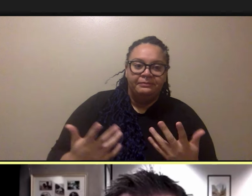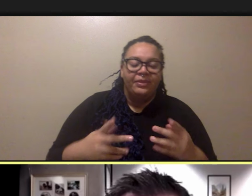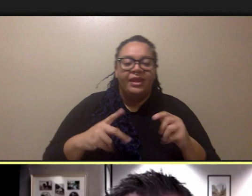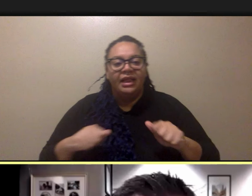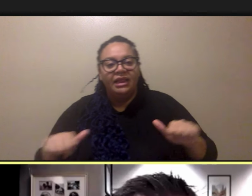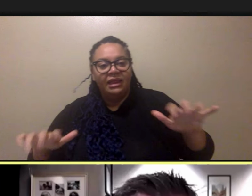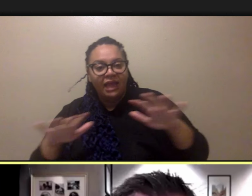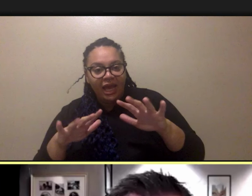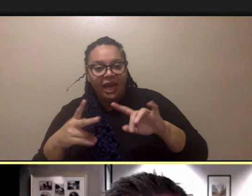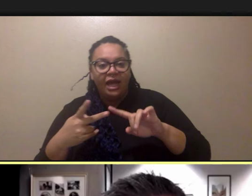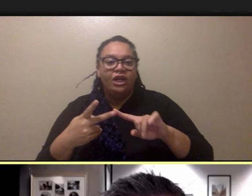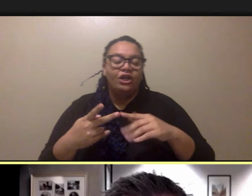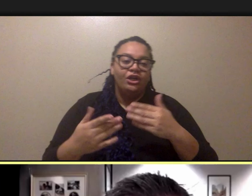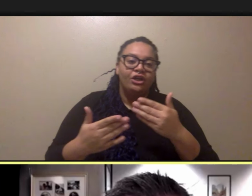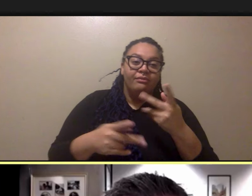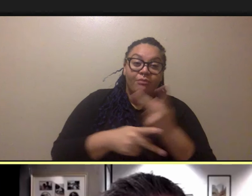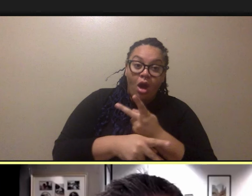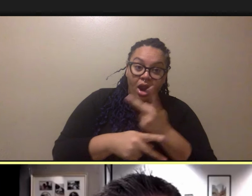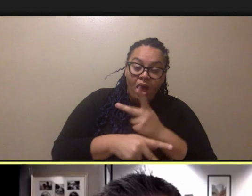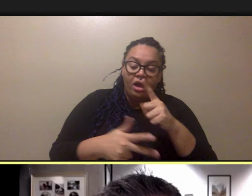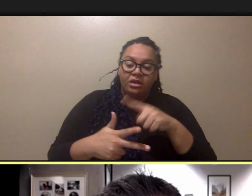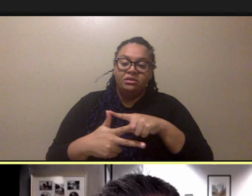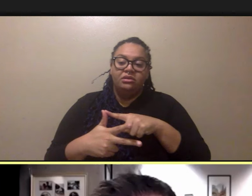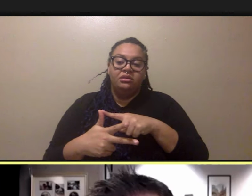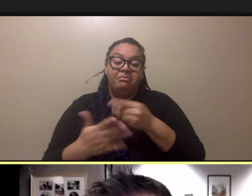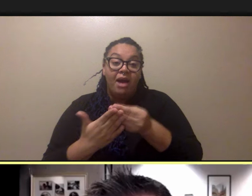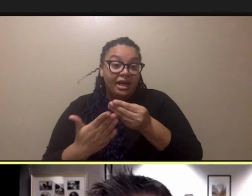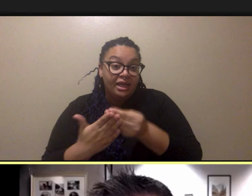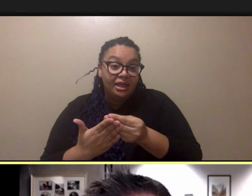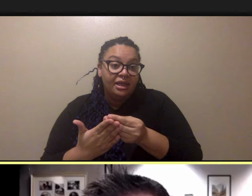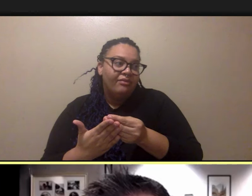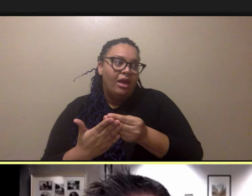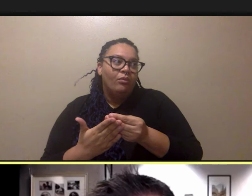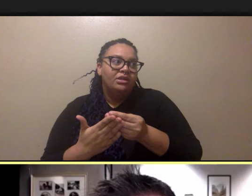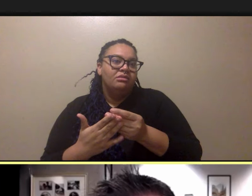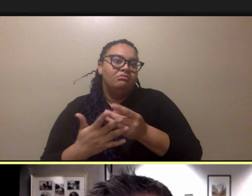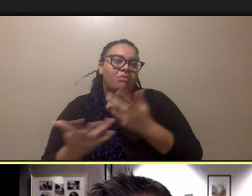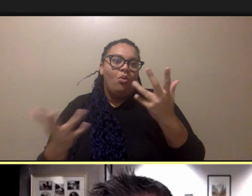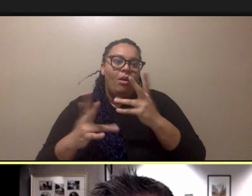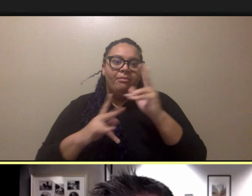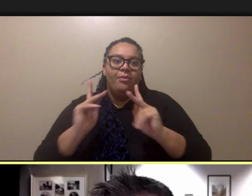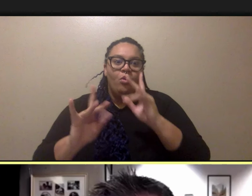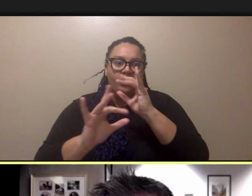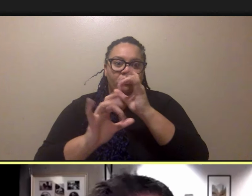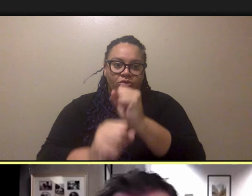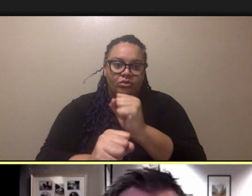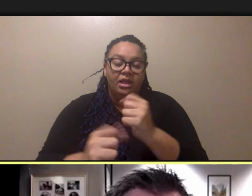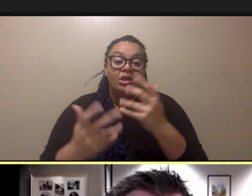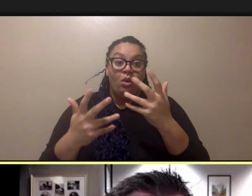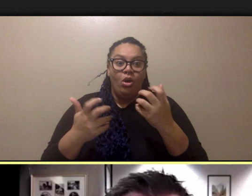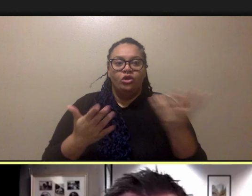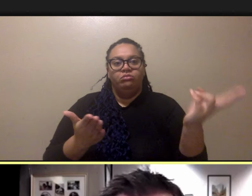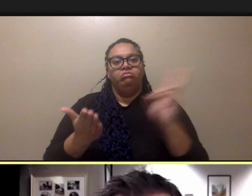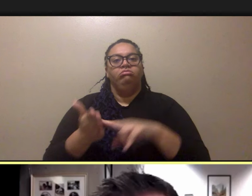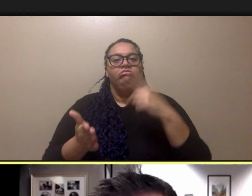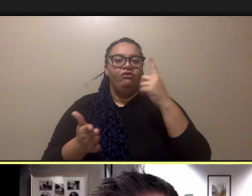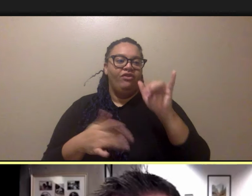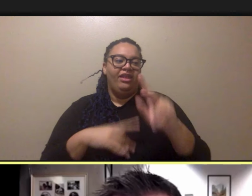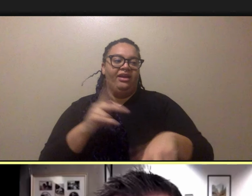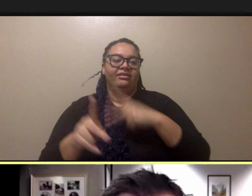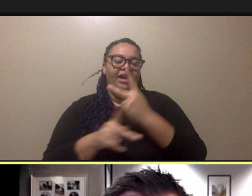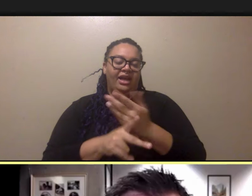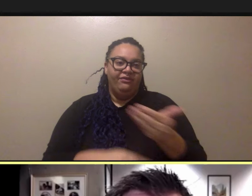land and some goods and some money in exchange for that 7 years of labor. And so that was the enticement that caused people to sign up for such a thing.